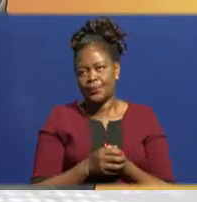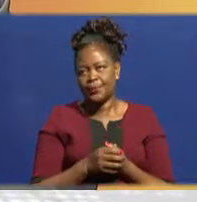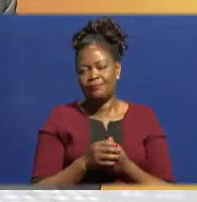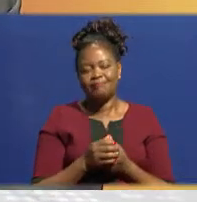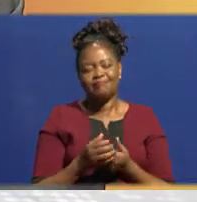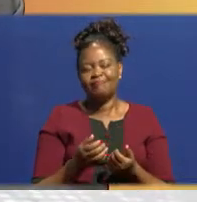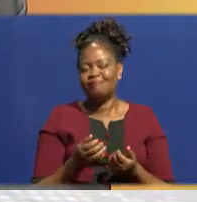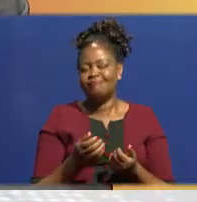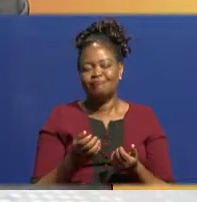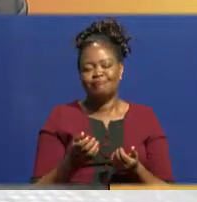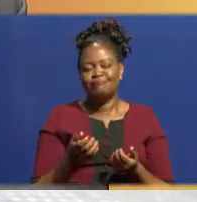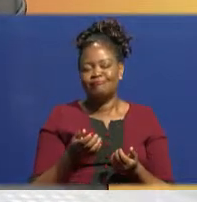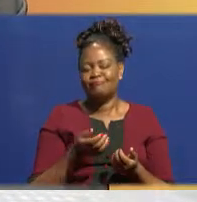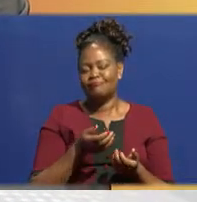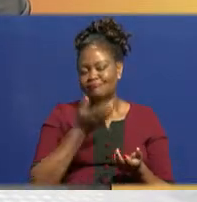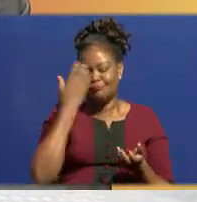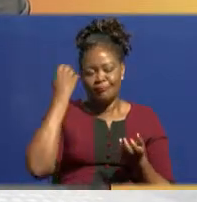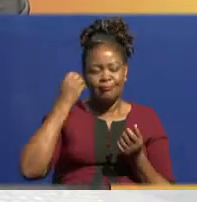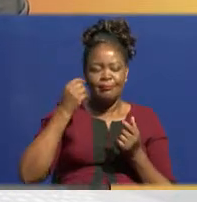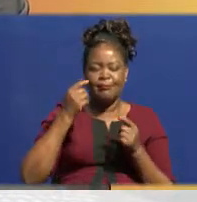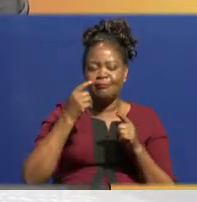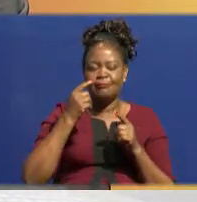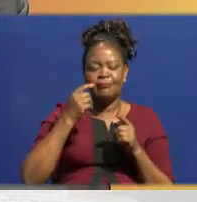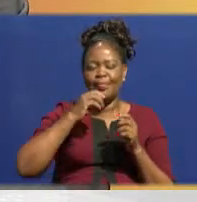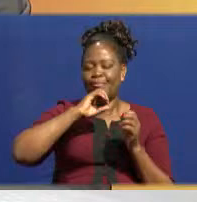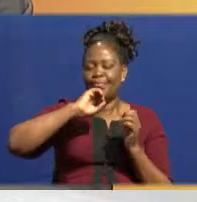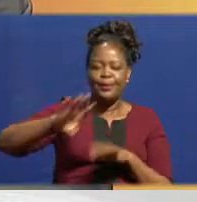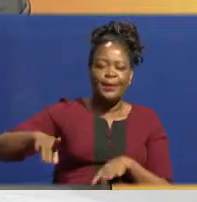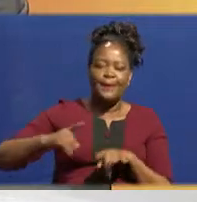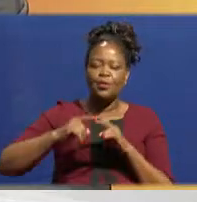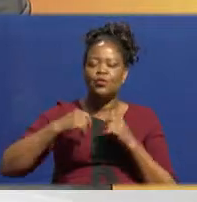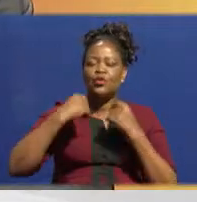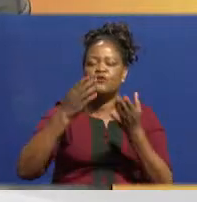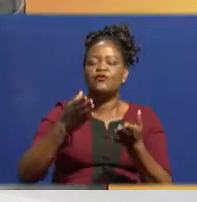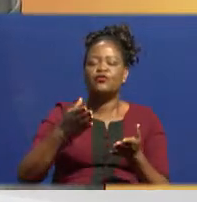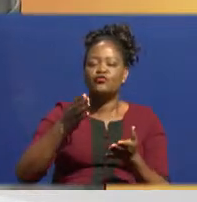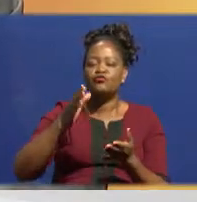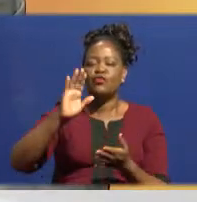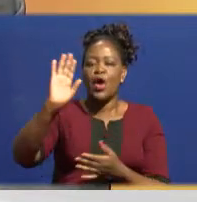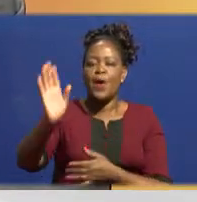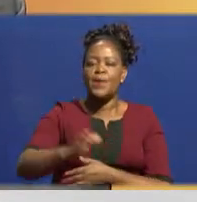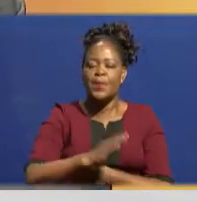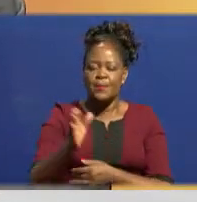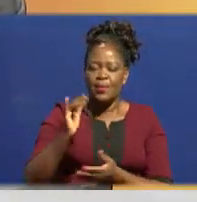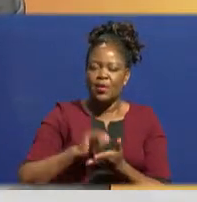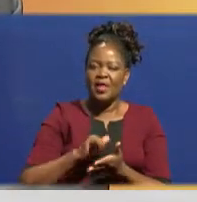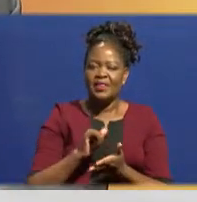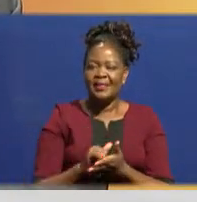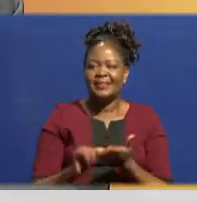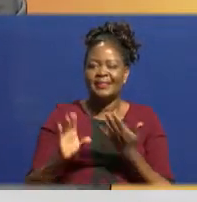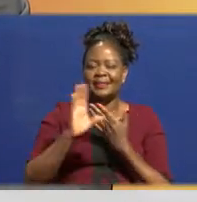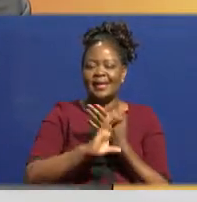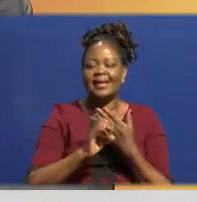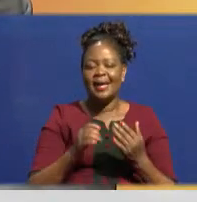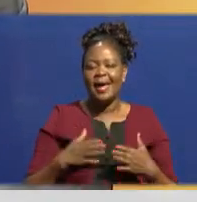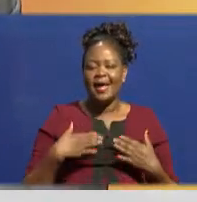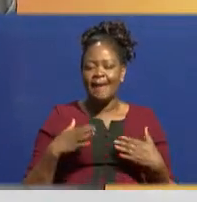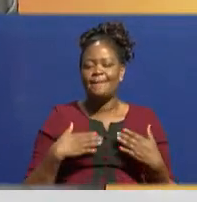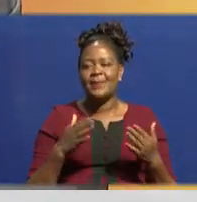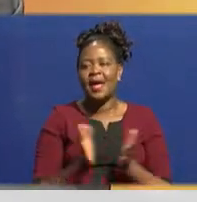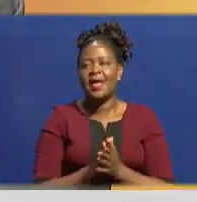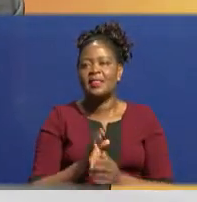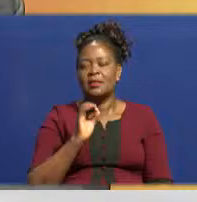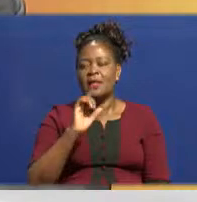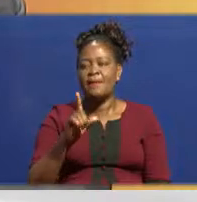done away with. But what was presented on the floor of the House, it was that the country is very happy and that this